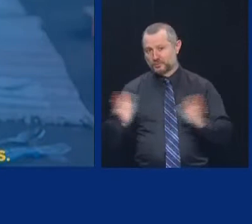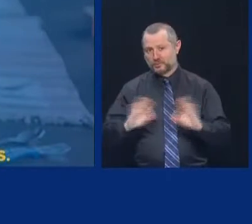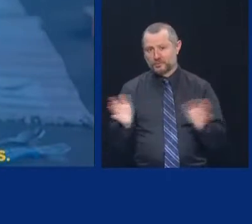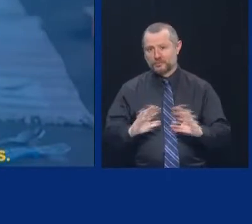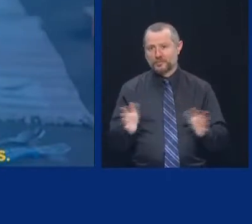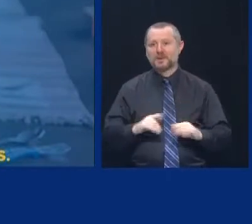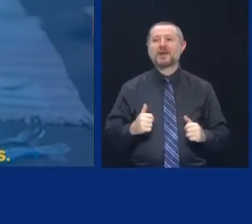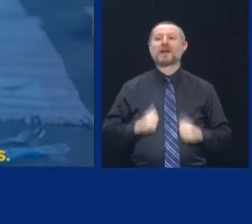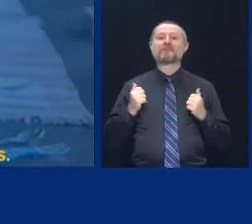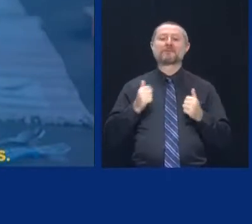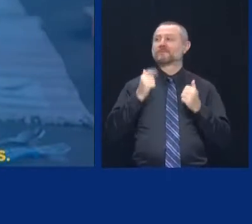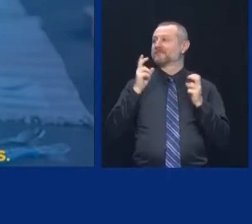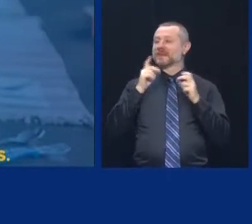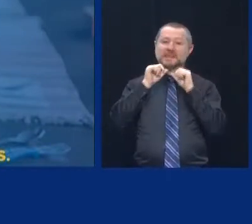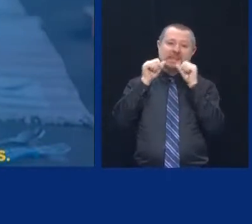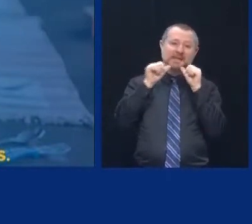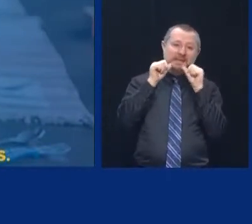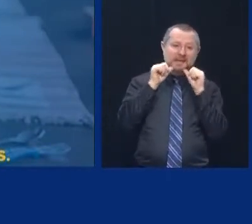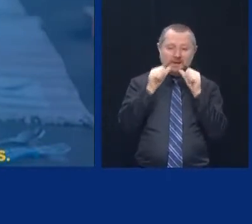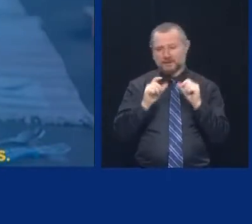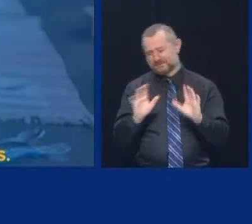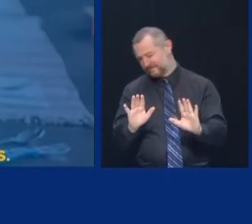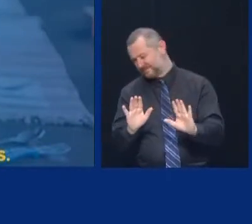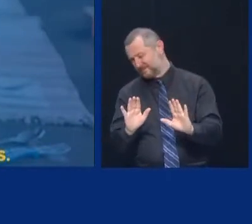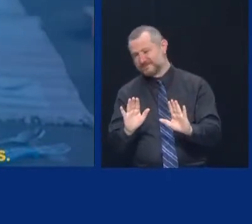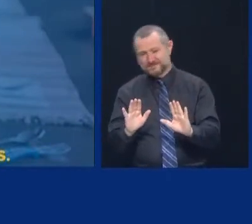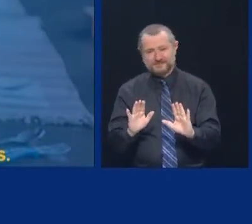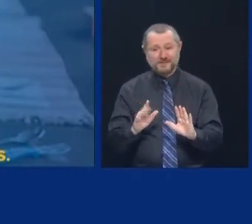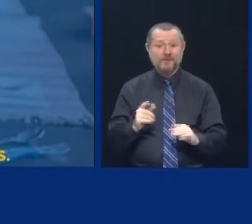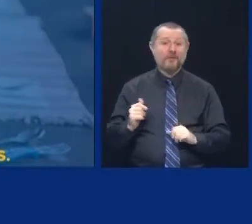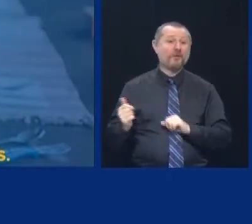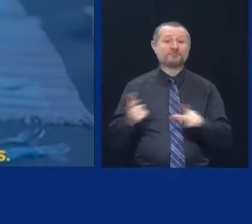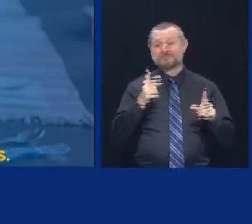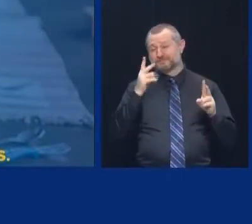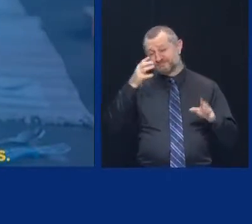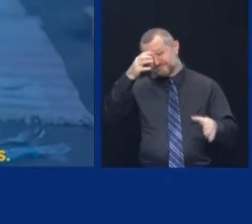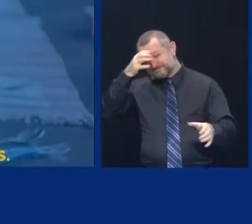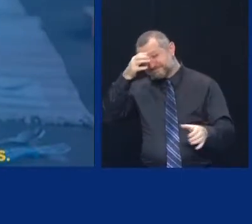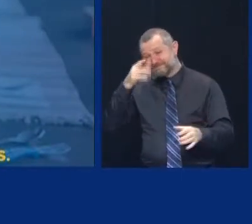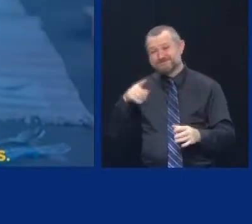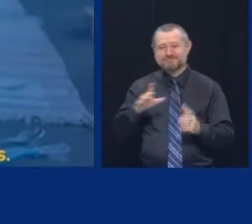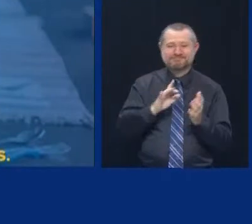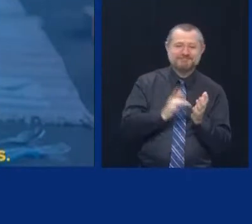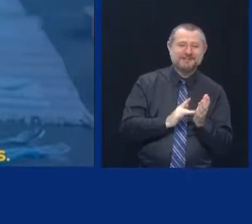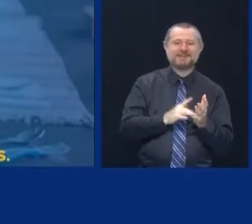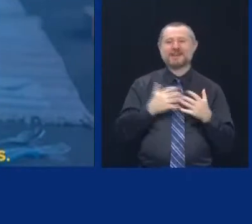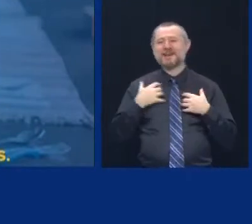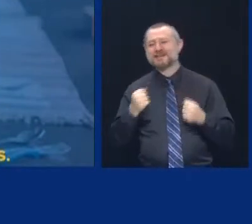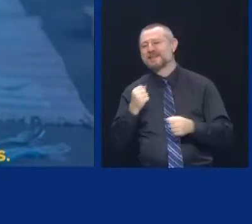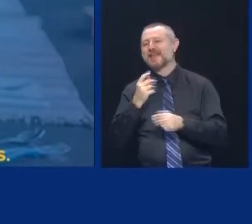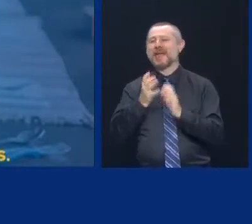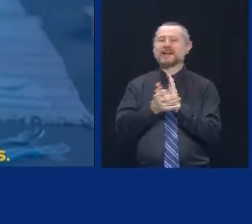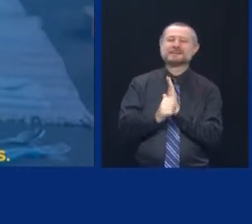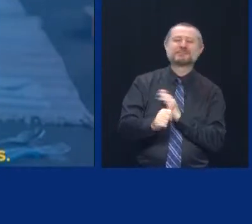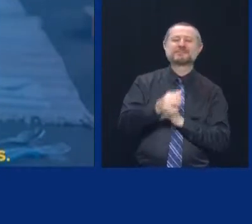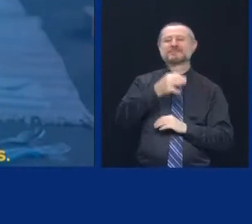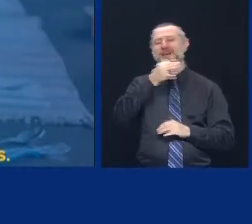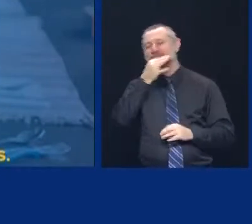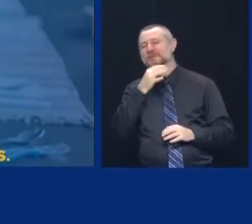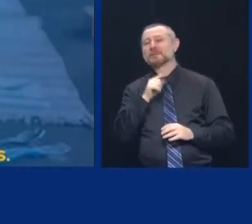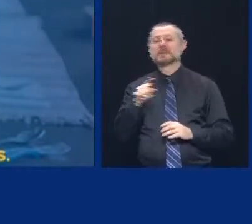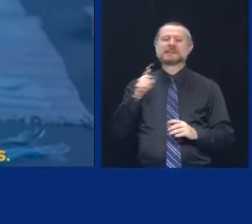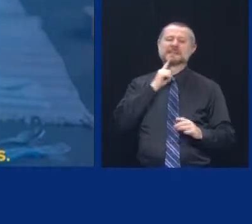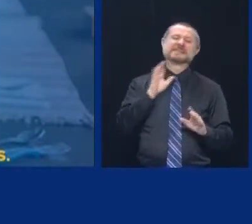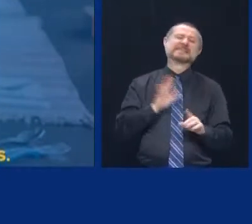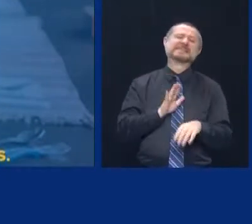Of every health expert in the nation, Democrat or Republican, well, I know better. Well, then you know better than